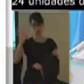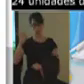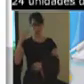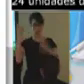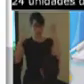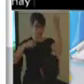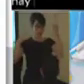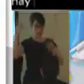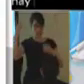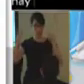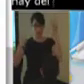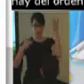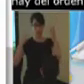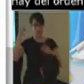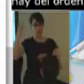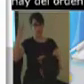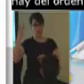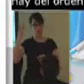240 activities,